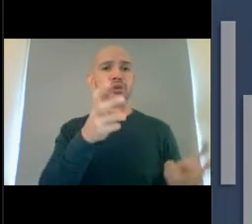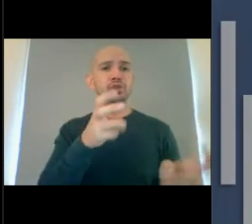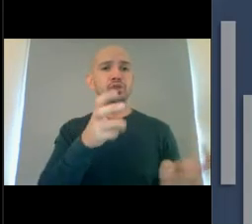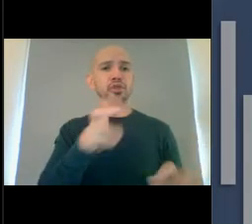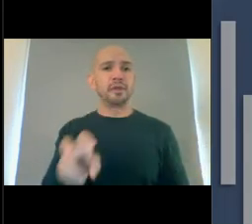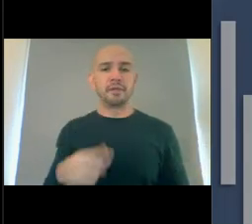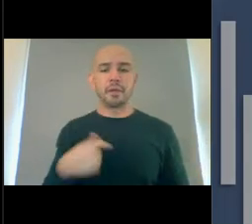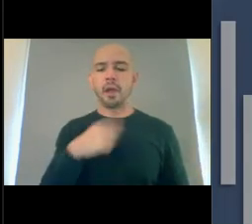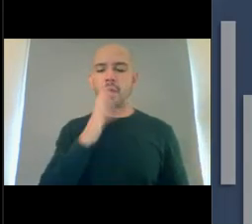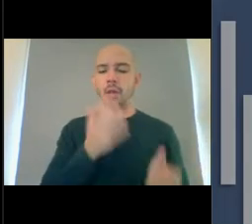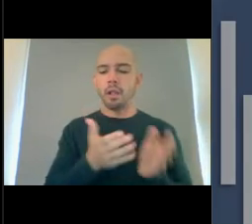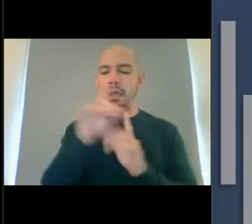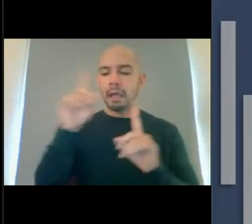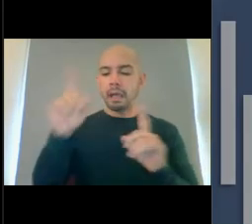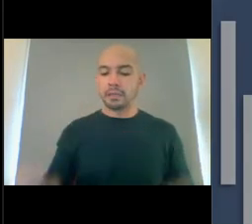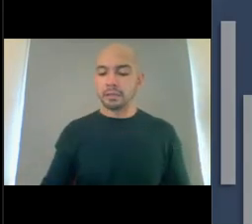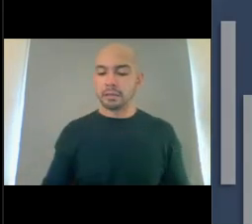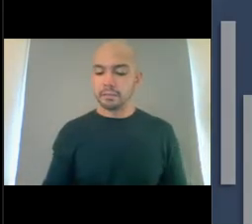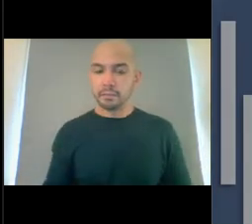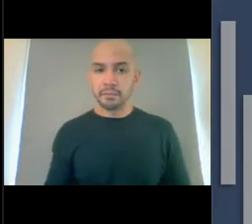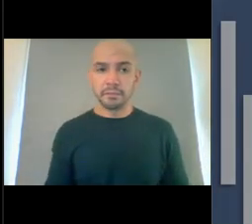ask them thank you